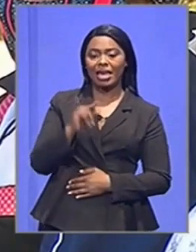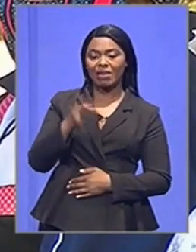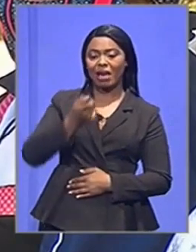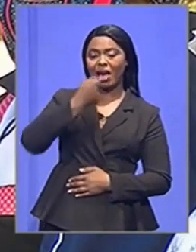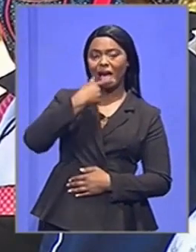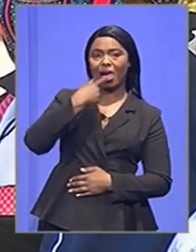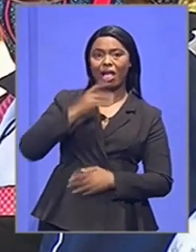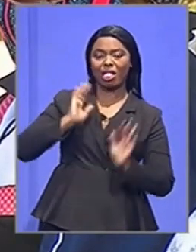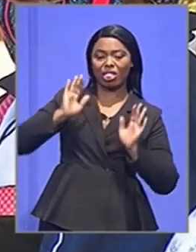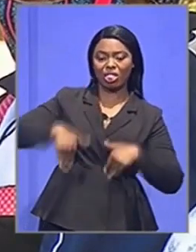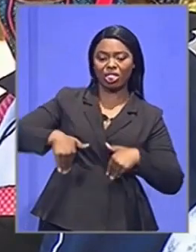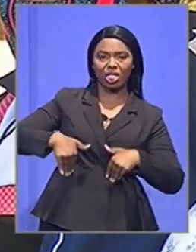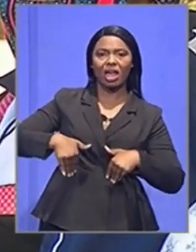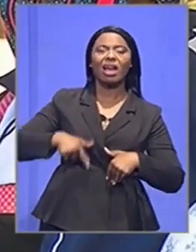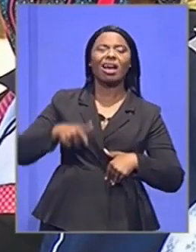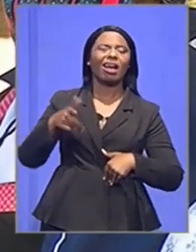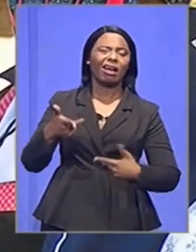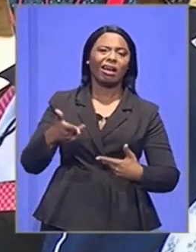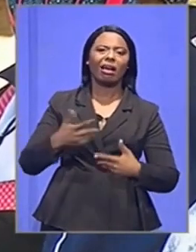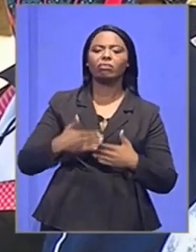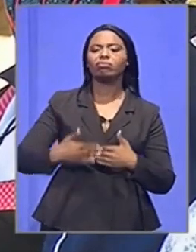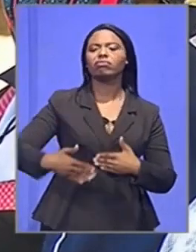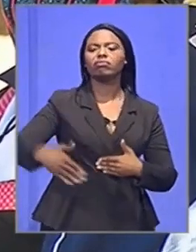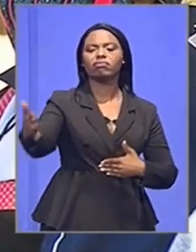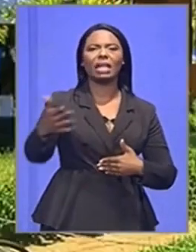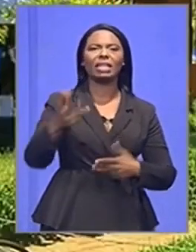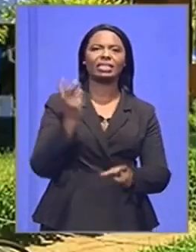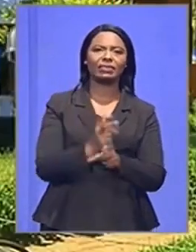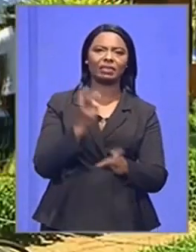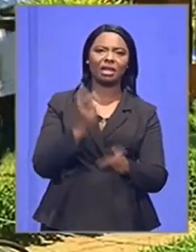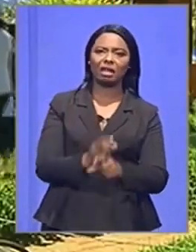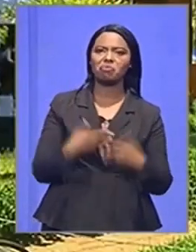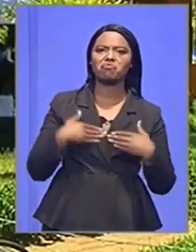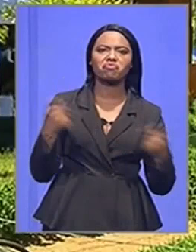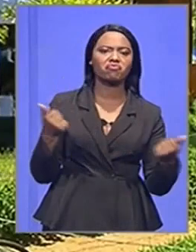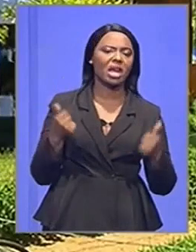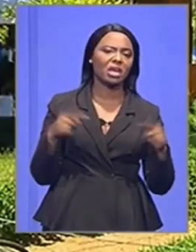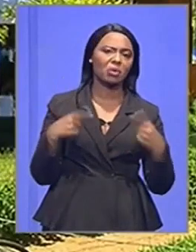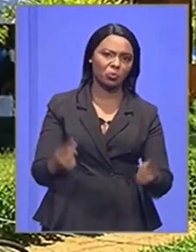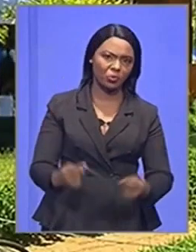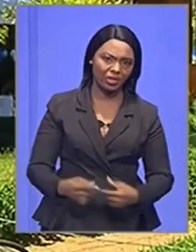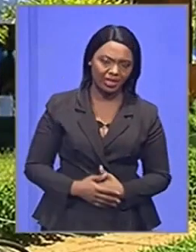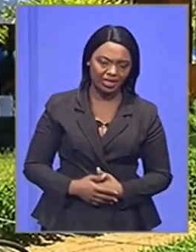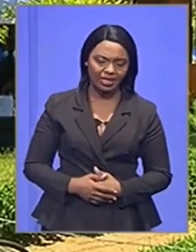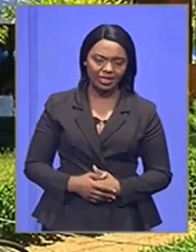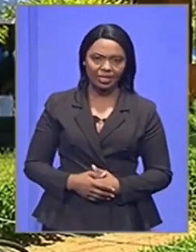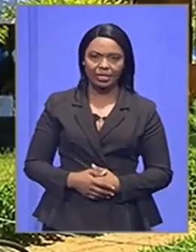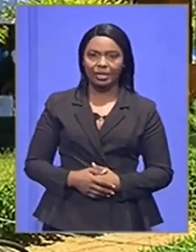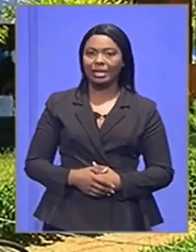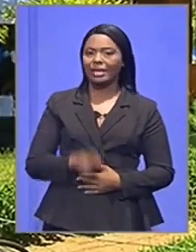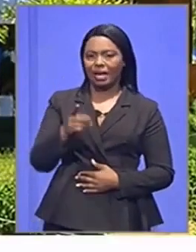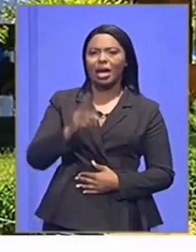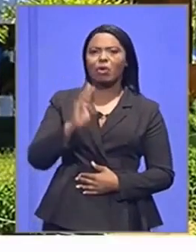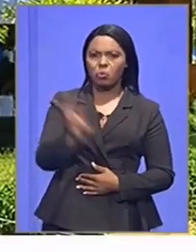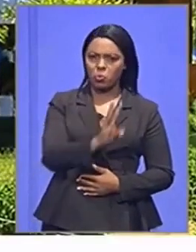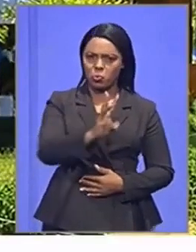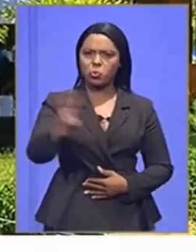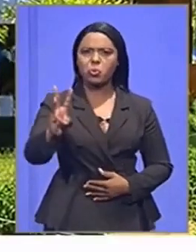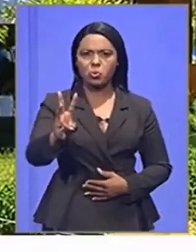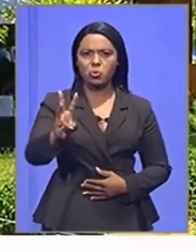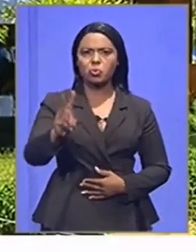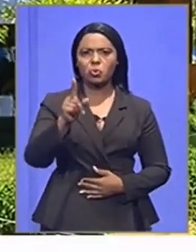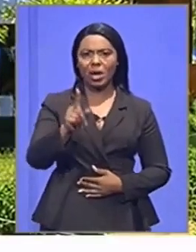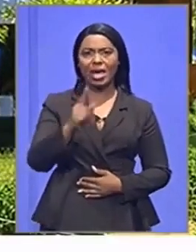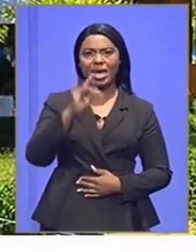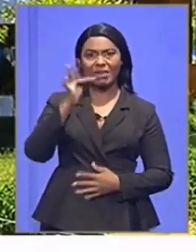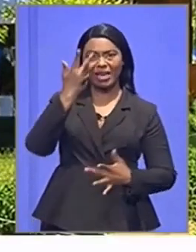TB ba dira gore go be boima go ba alafa go ya pele. E re ke bontšhe setšhaba sa borena le a tseba ga ba re motho o lwala bolwetse ba